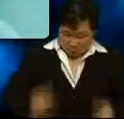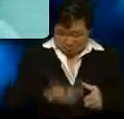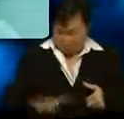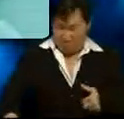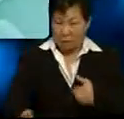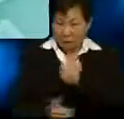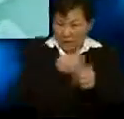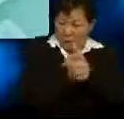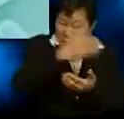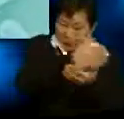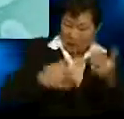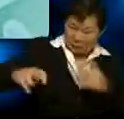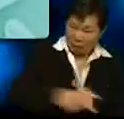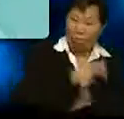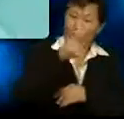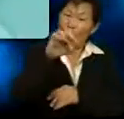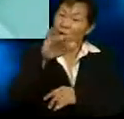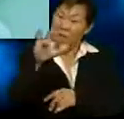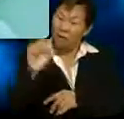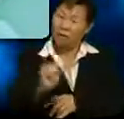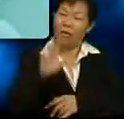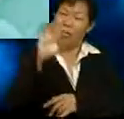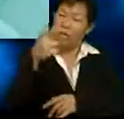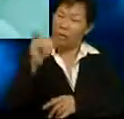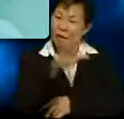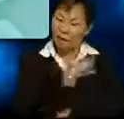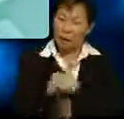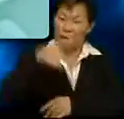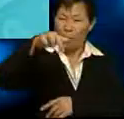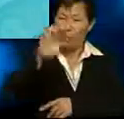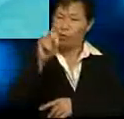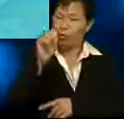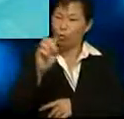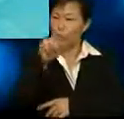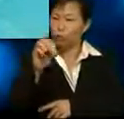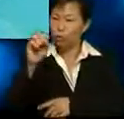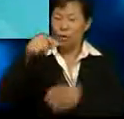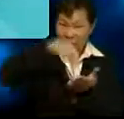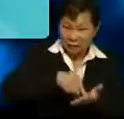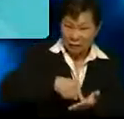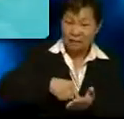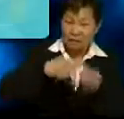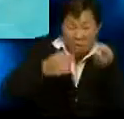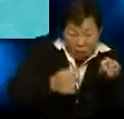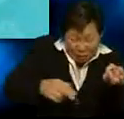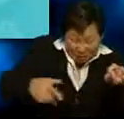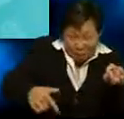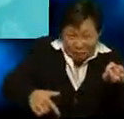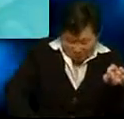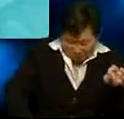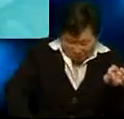certain bacteria, virus, fungi, and protozoa. These microorganisms can